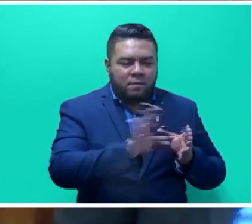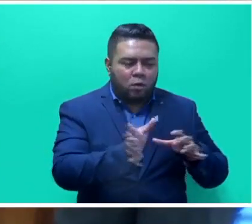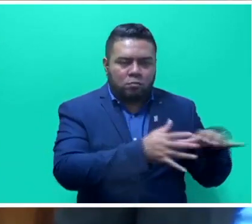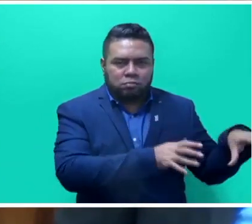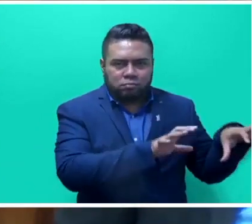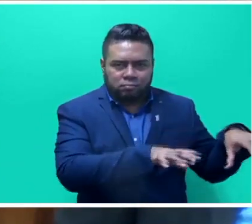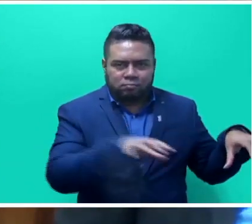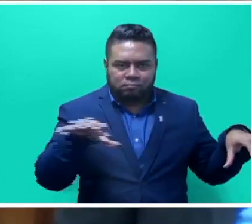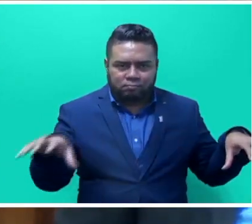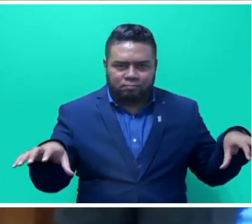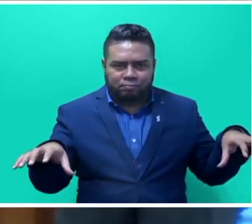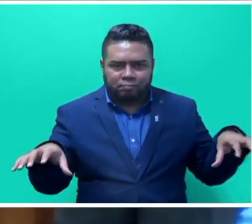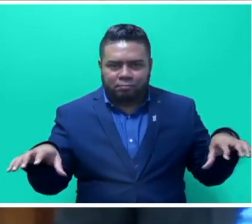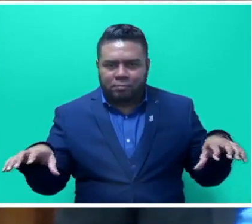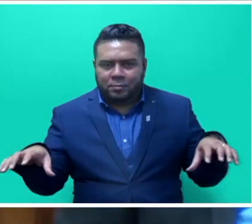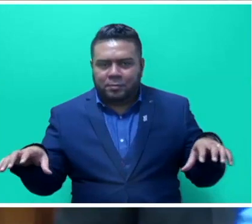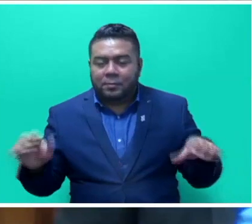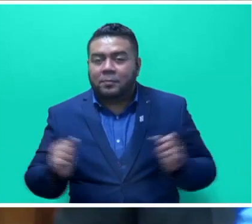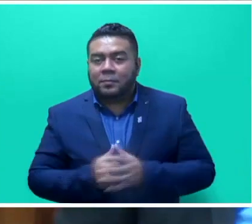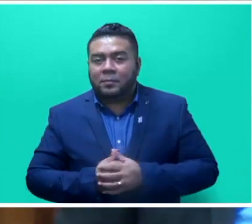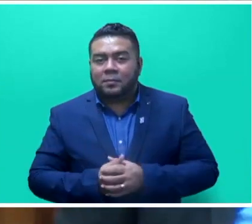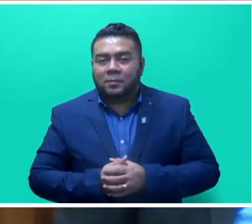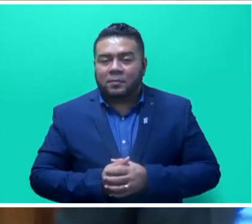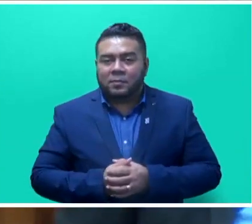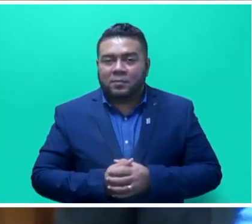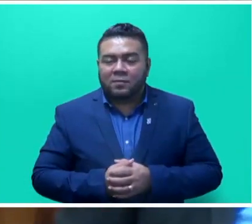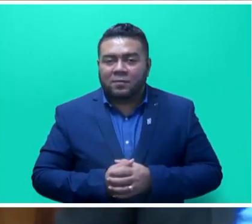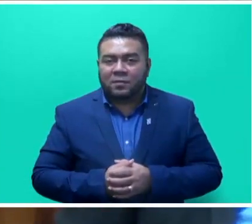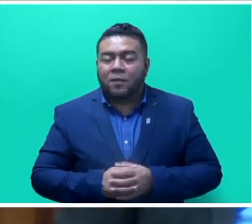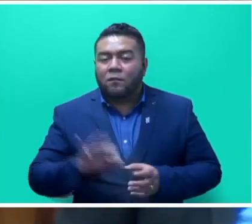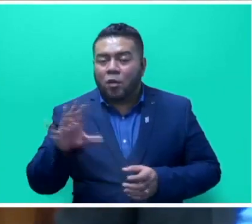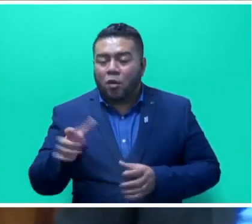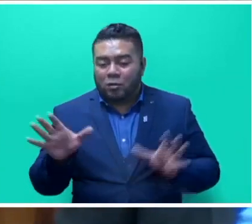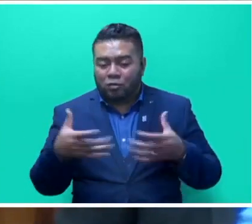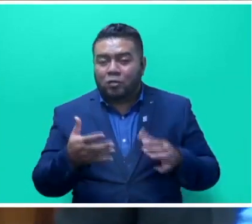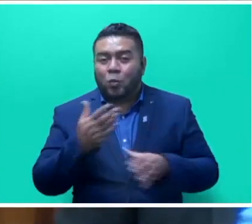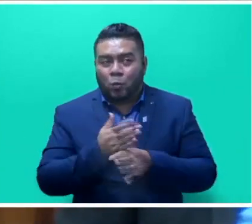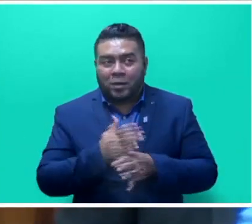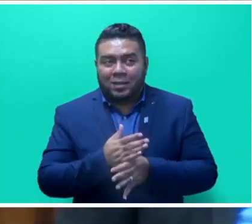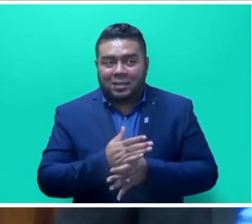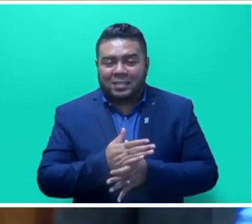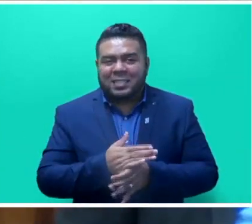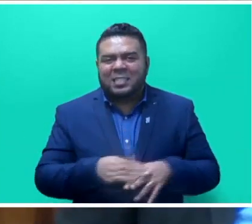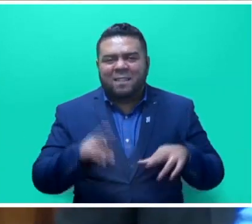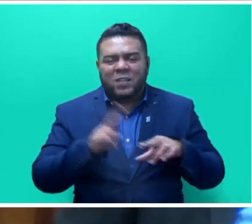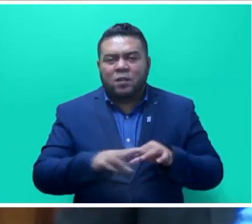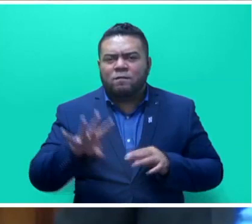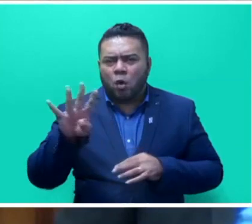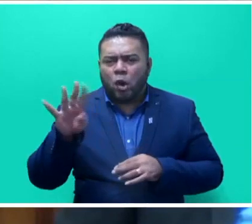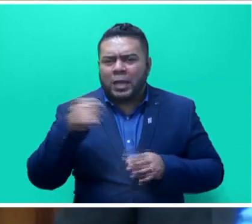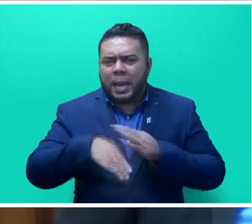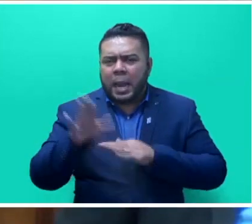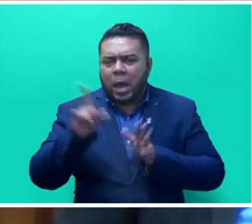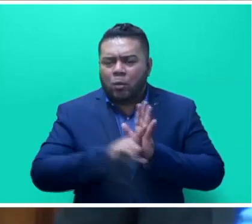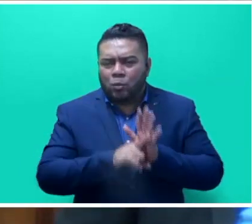The 3rd informal settlement that is lined up to commence construction work in April is Field 4 in Lotoka,